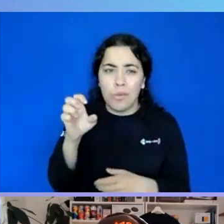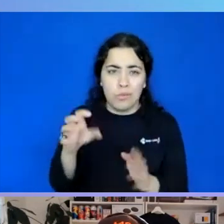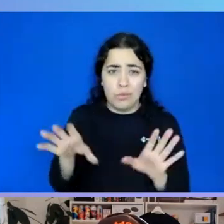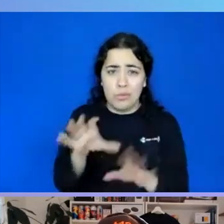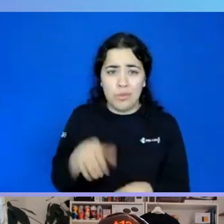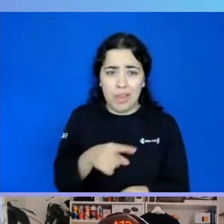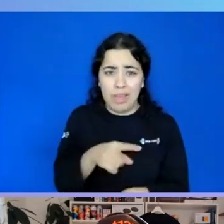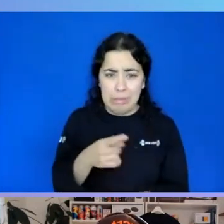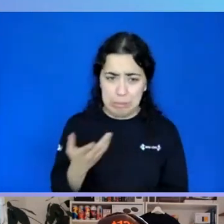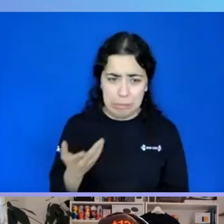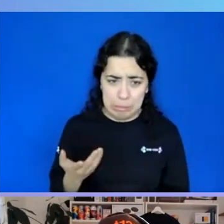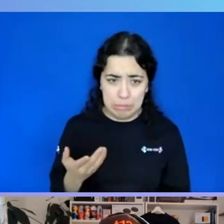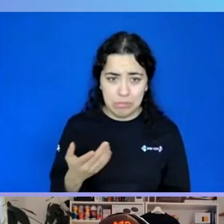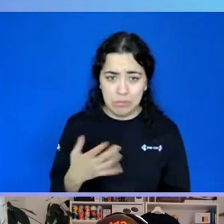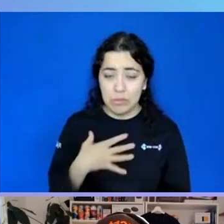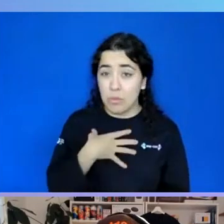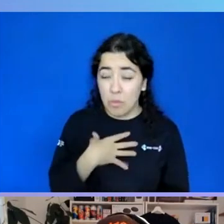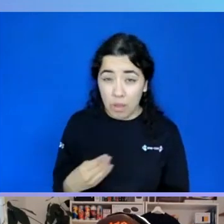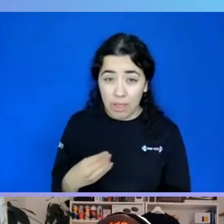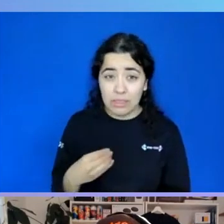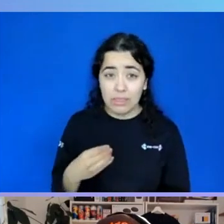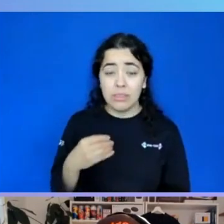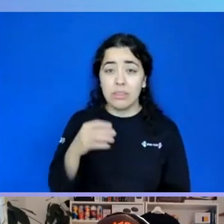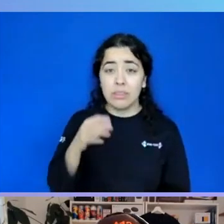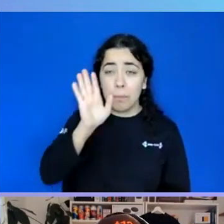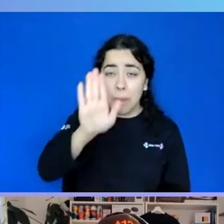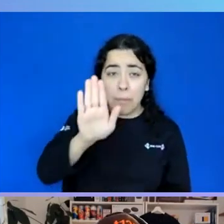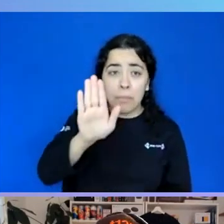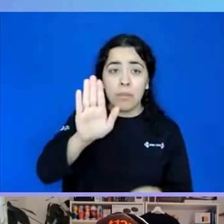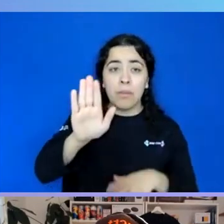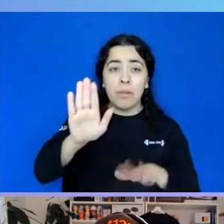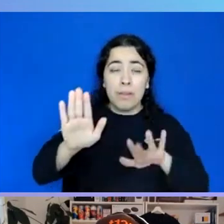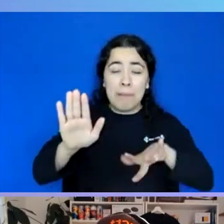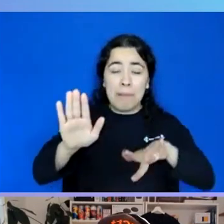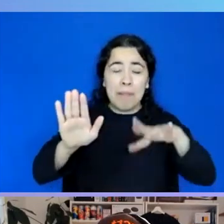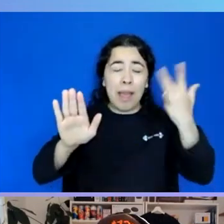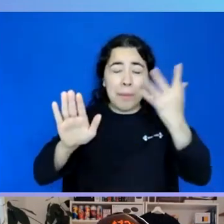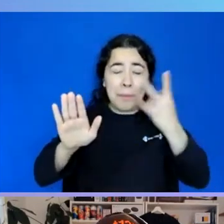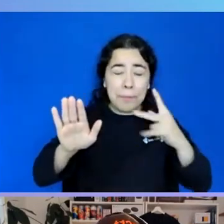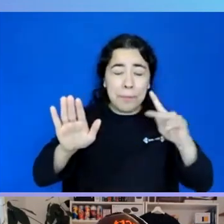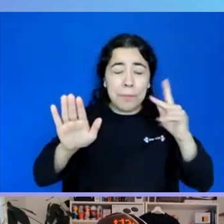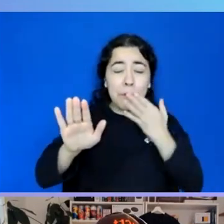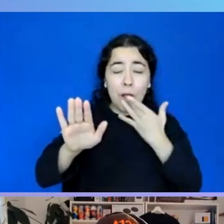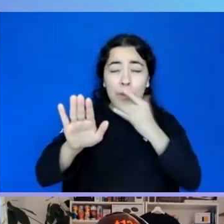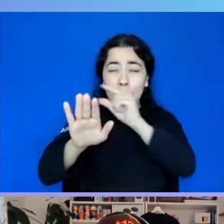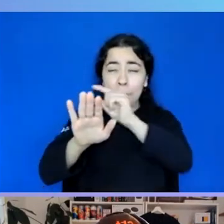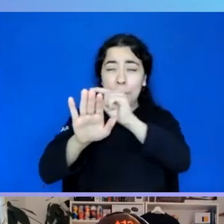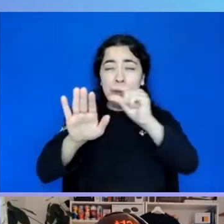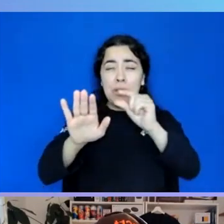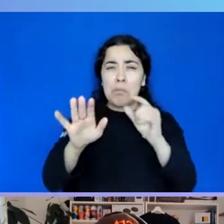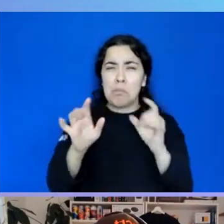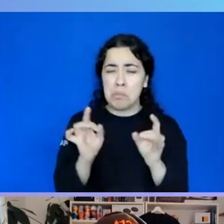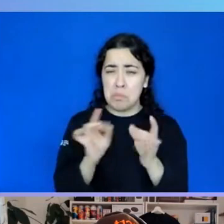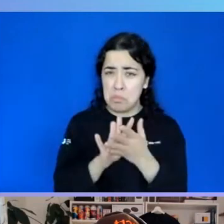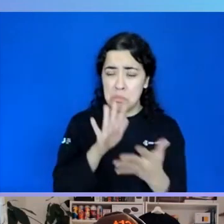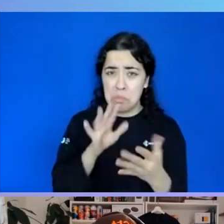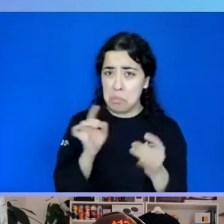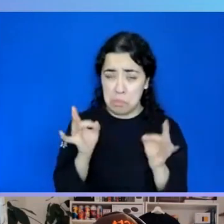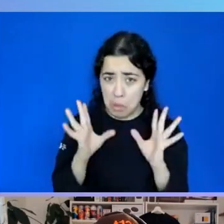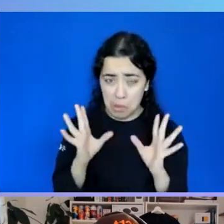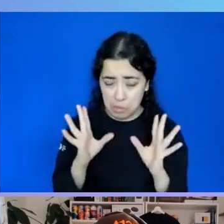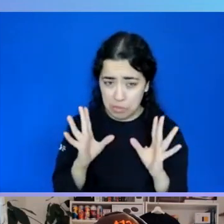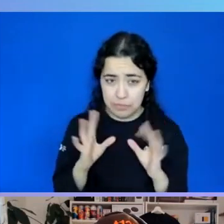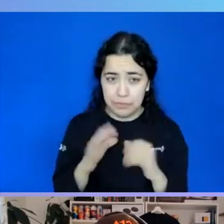It's just white on light lavender color. It's horrible. So you can't really